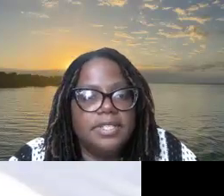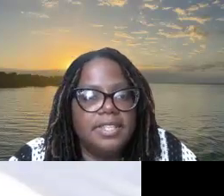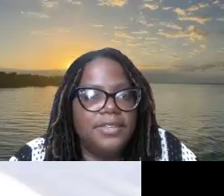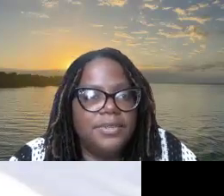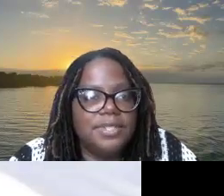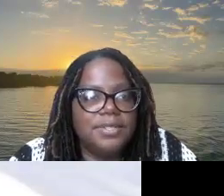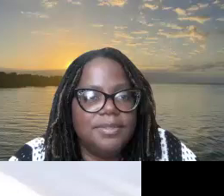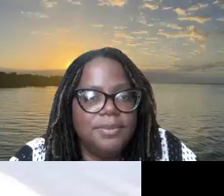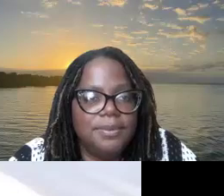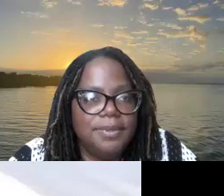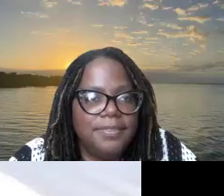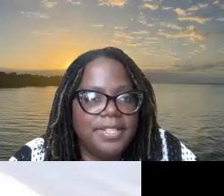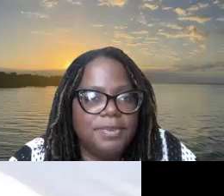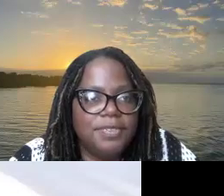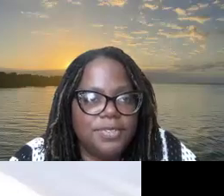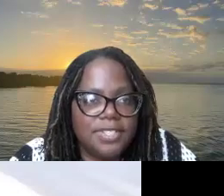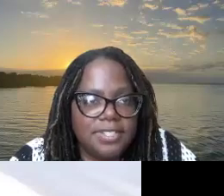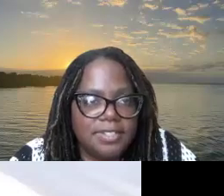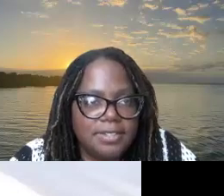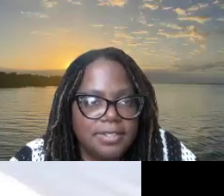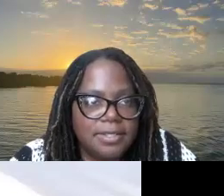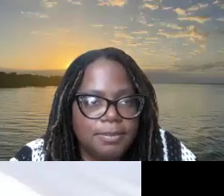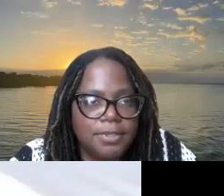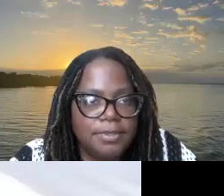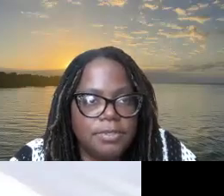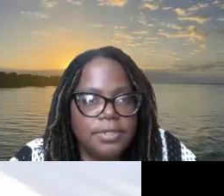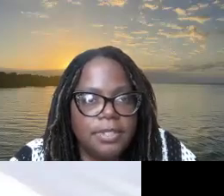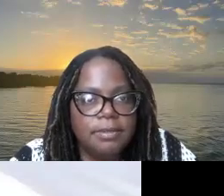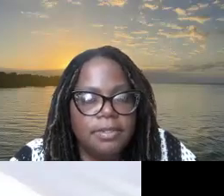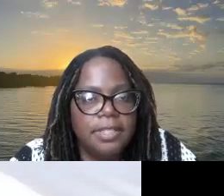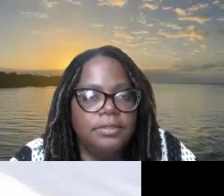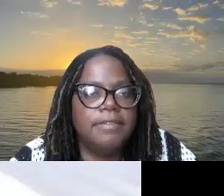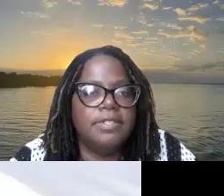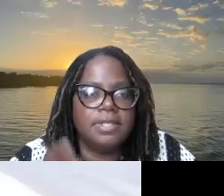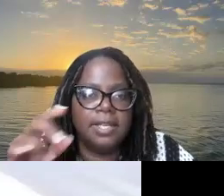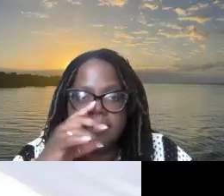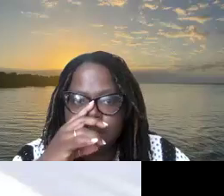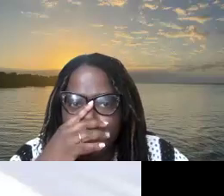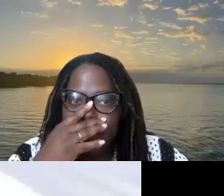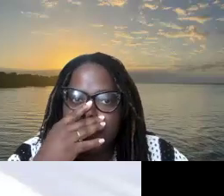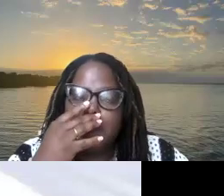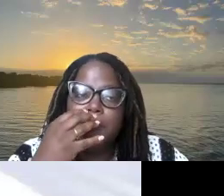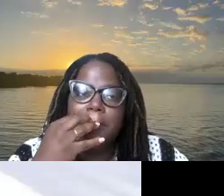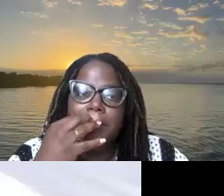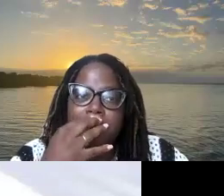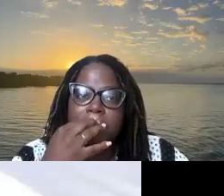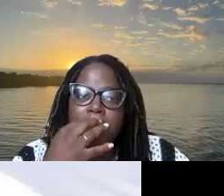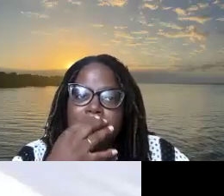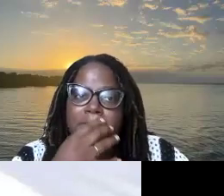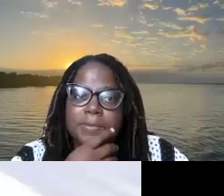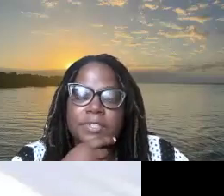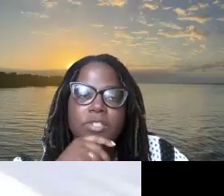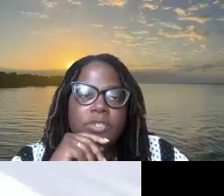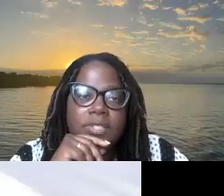And here it is. I think, here's whoever asked me for the trust. It's up here on the screen. And again, you'll have these slides. I